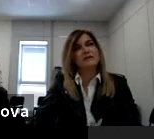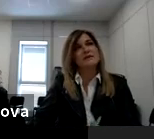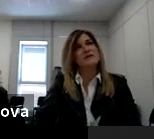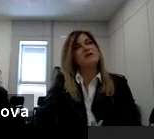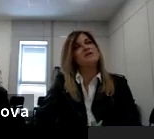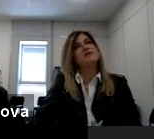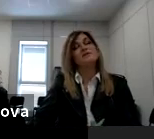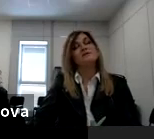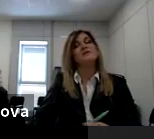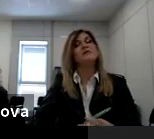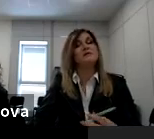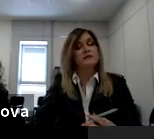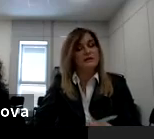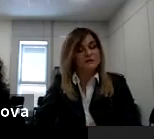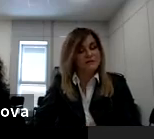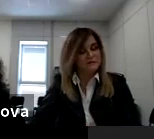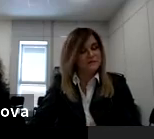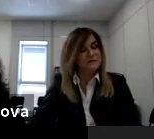This is achieved